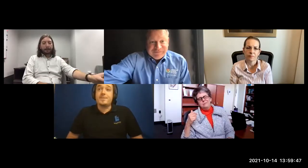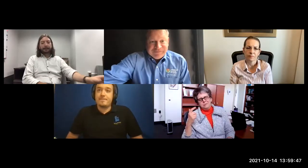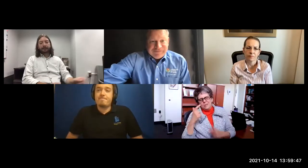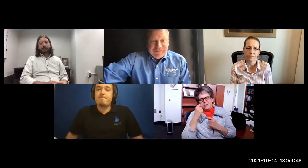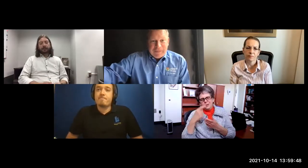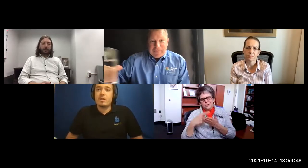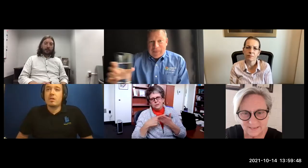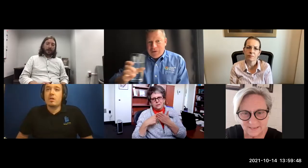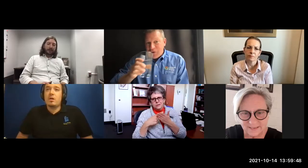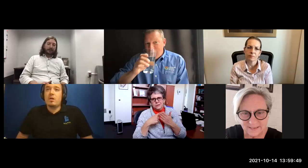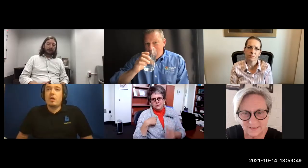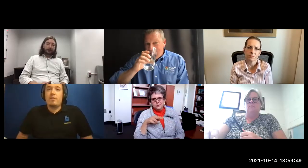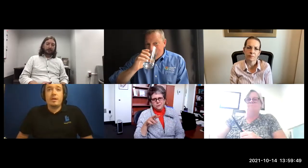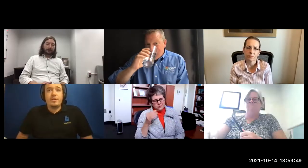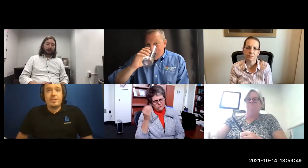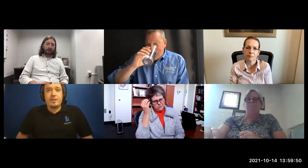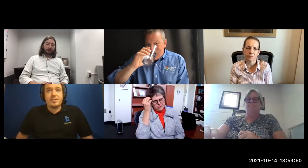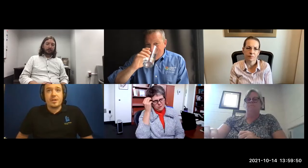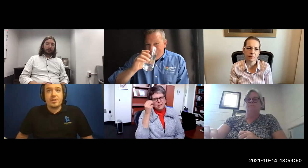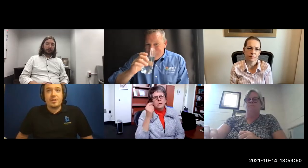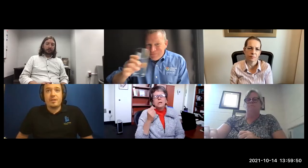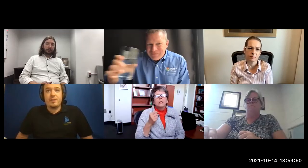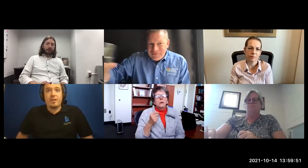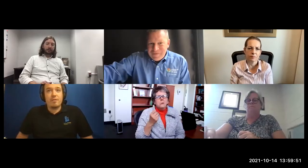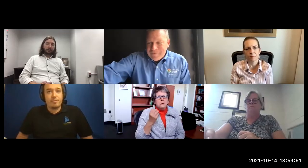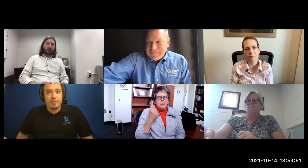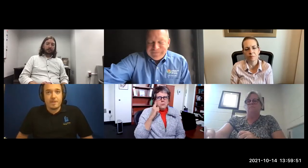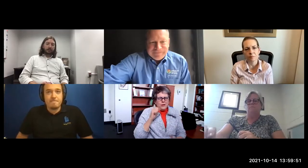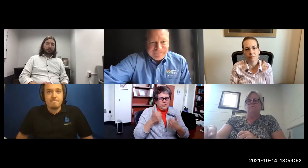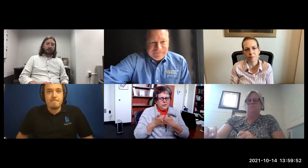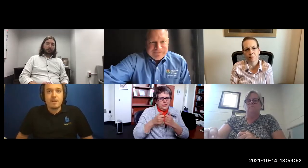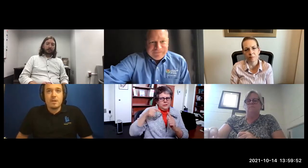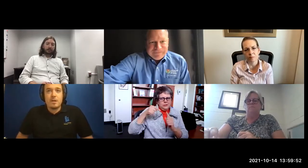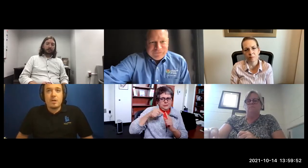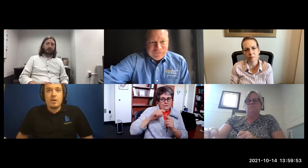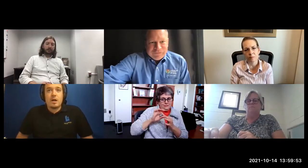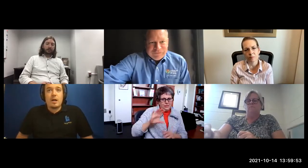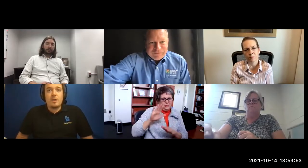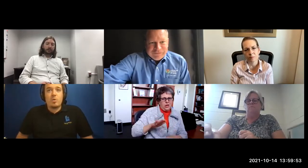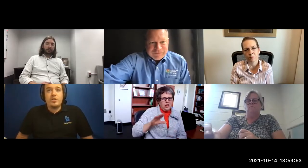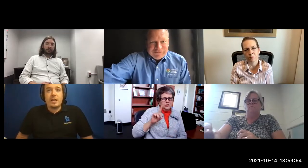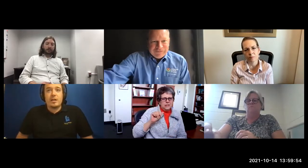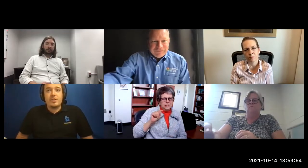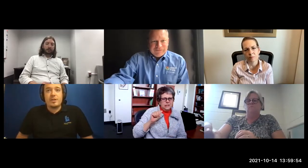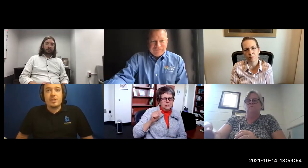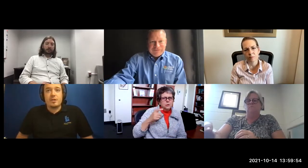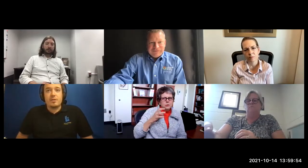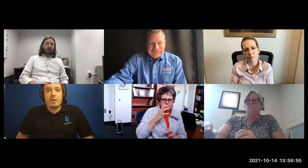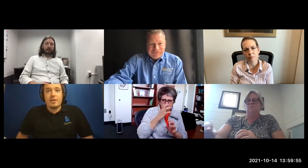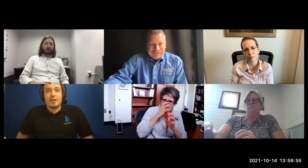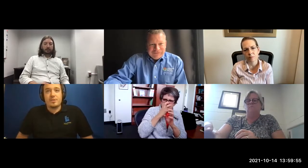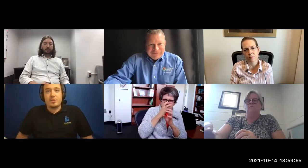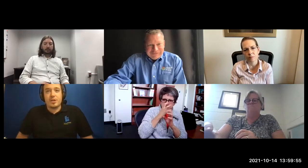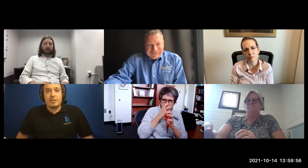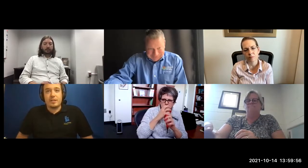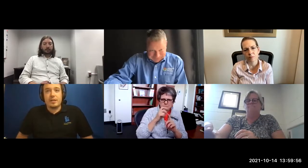Lori, yes. Very interesting discussion, a lot of food for thought. I think one challenge is